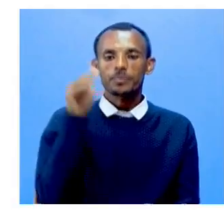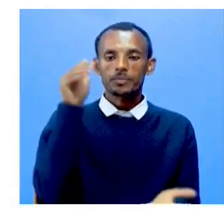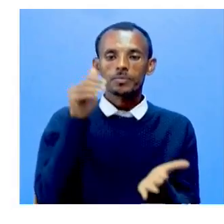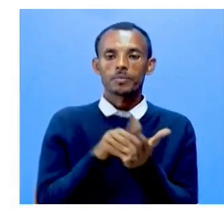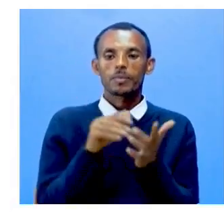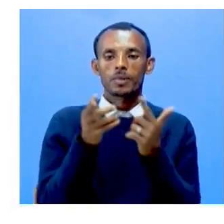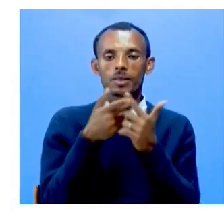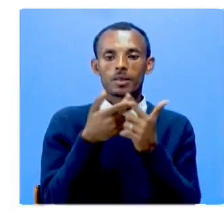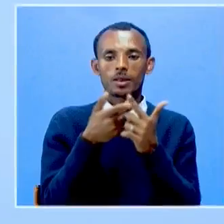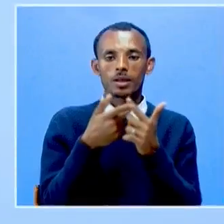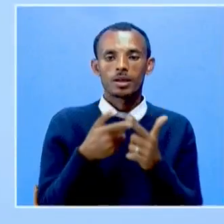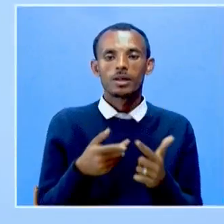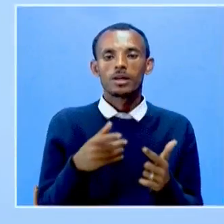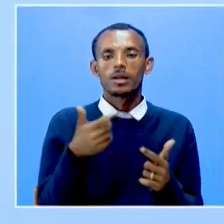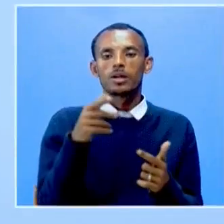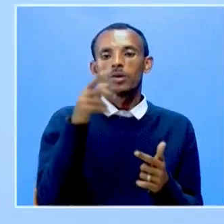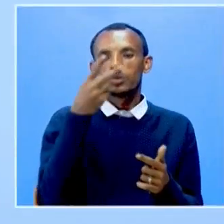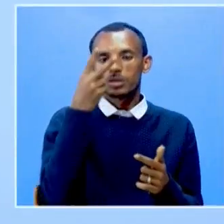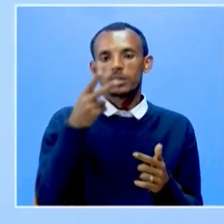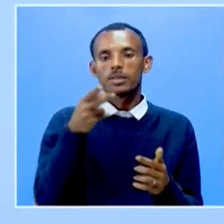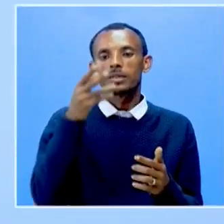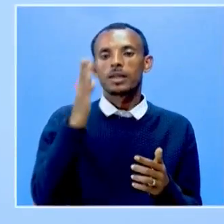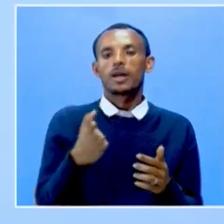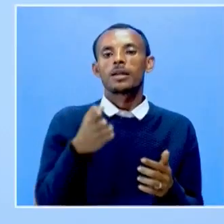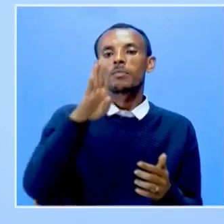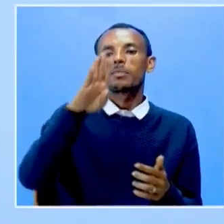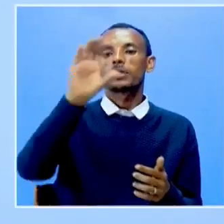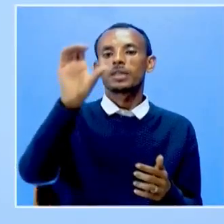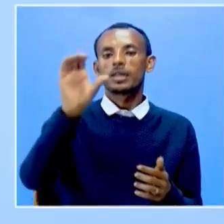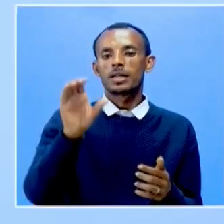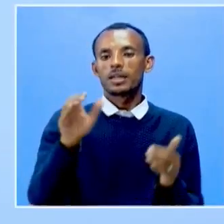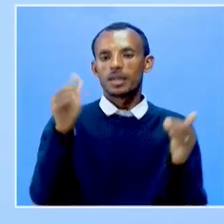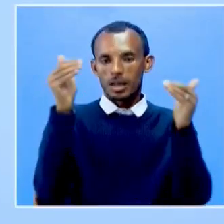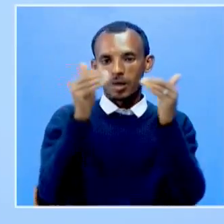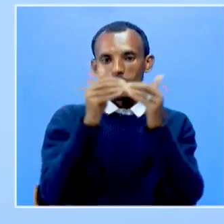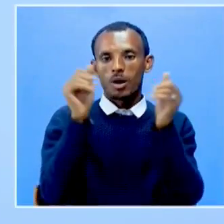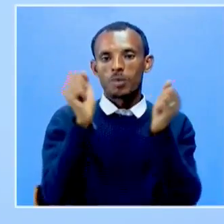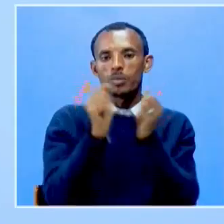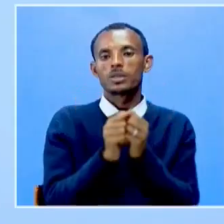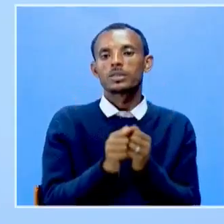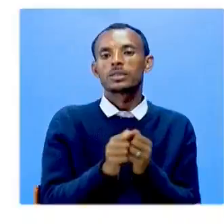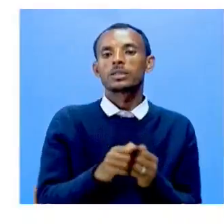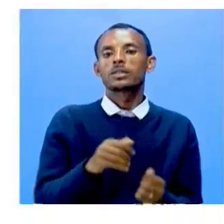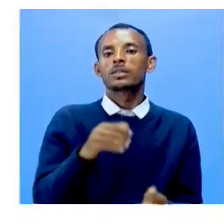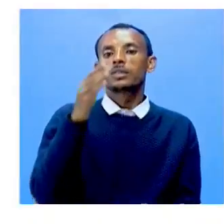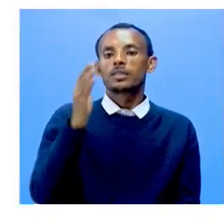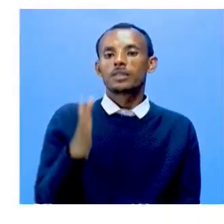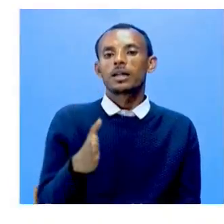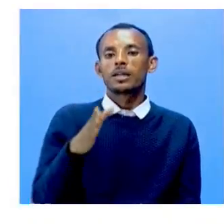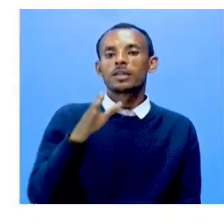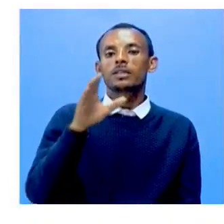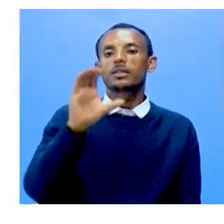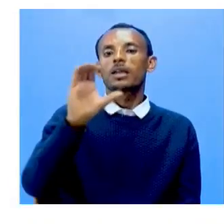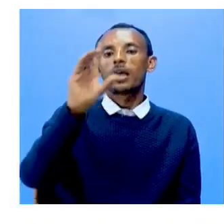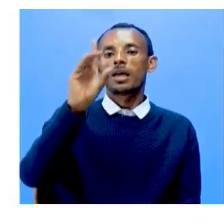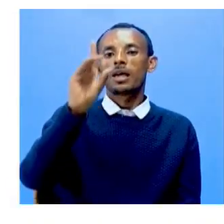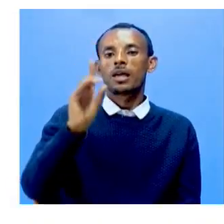Again, as you can see, side BC is equal with side CD.